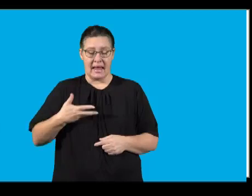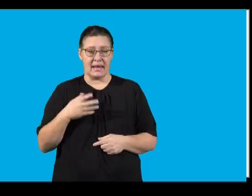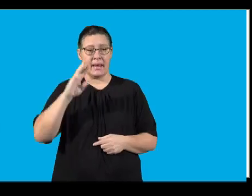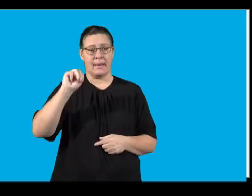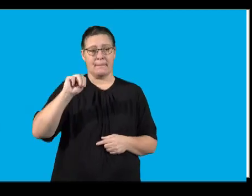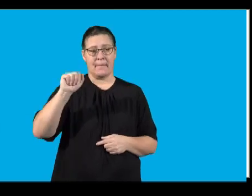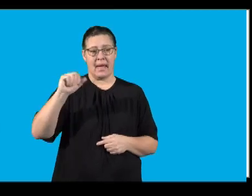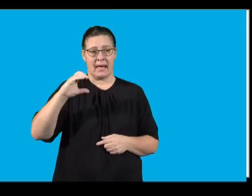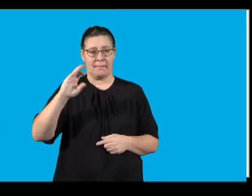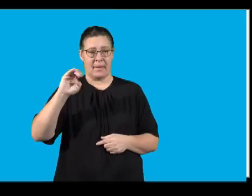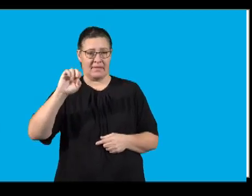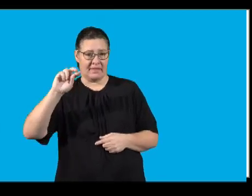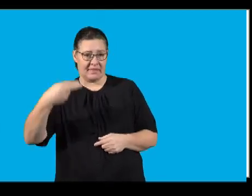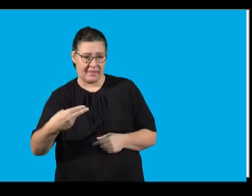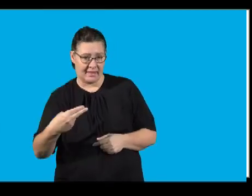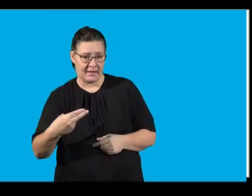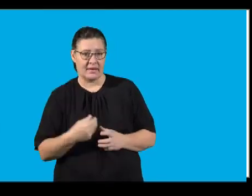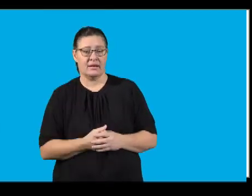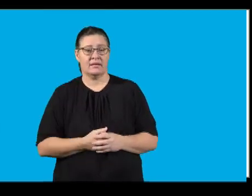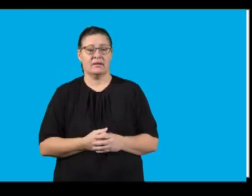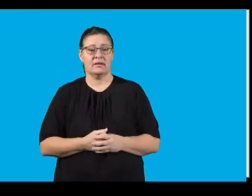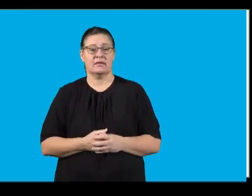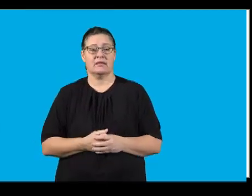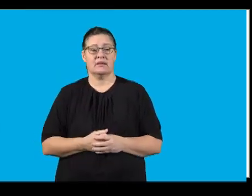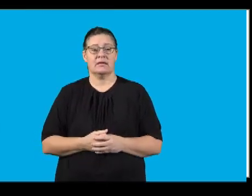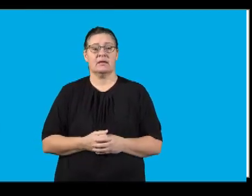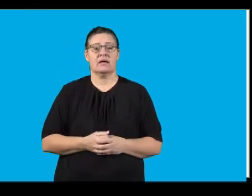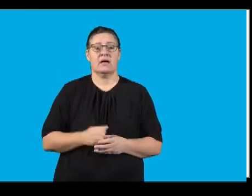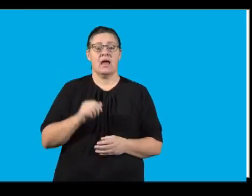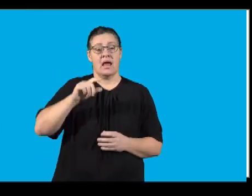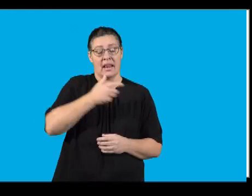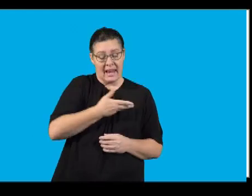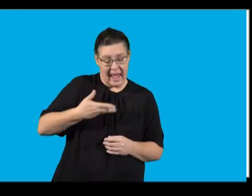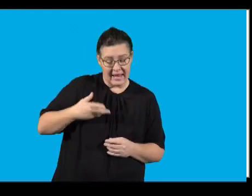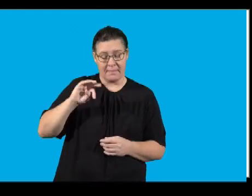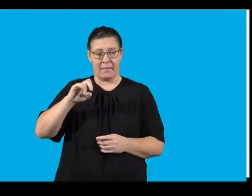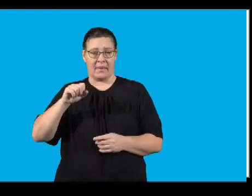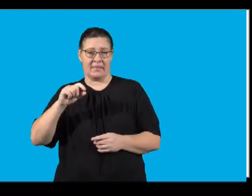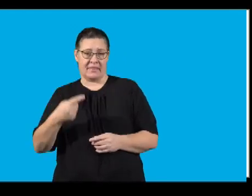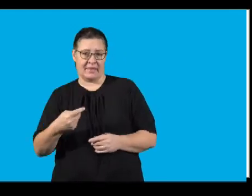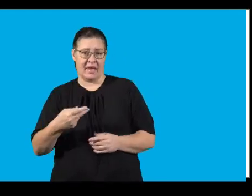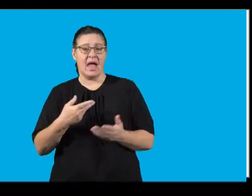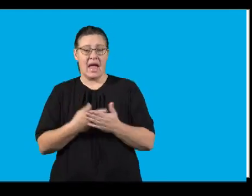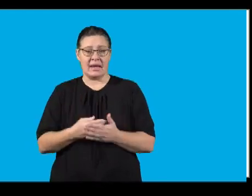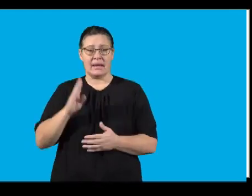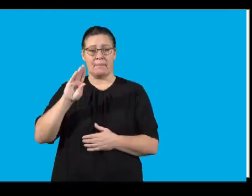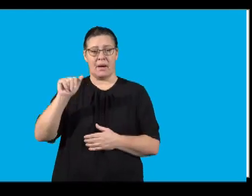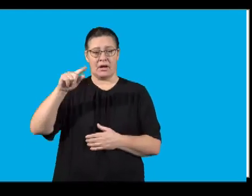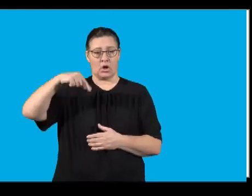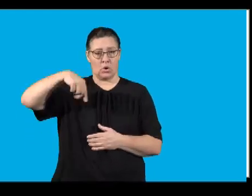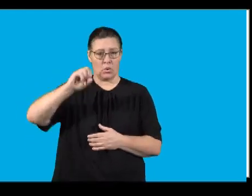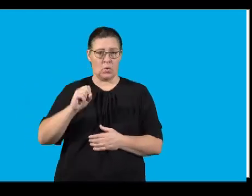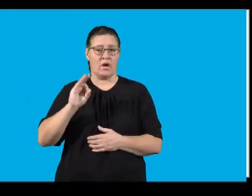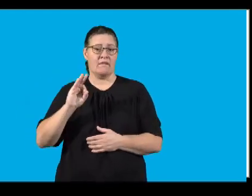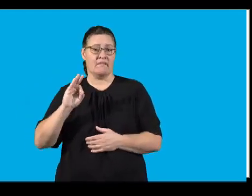Macbeth, as well as Banquo and Fleance. Now remember, Fleance is Banquo's son, all right? We also have the nobleman of Scotland, which is